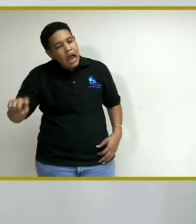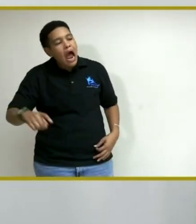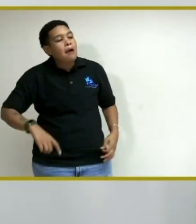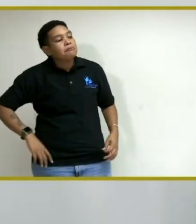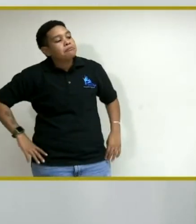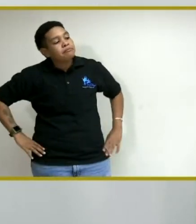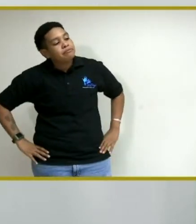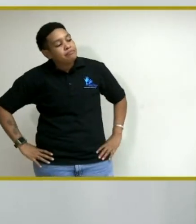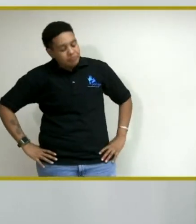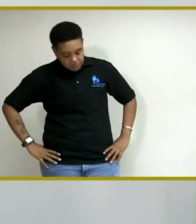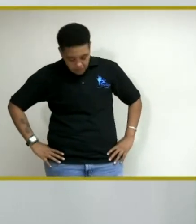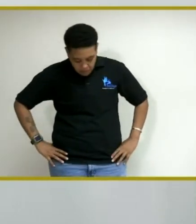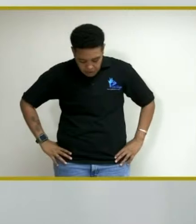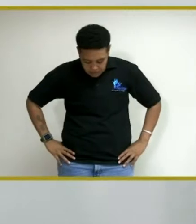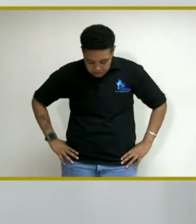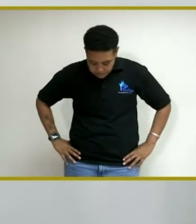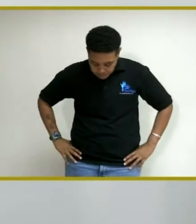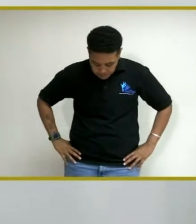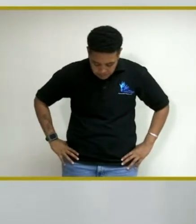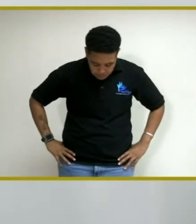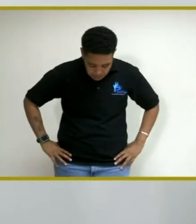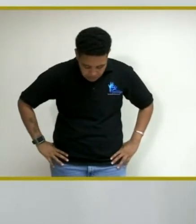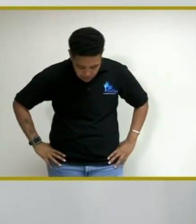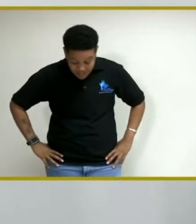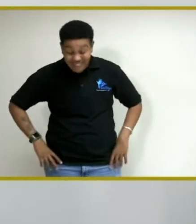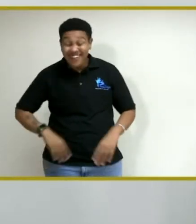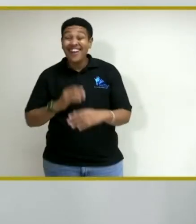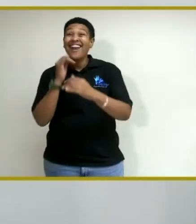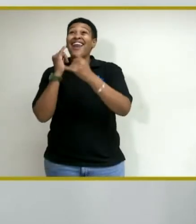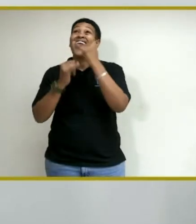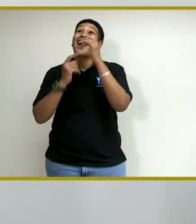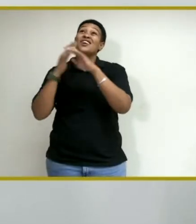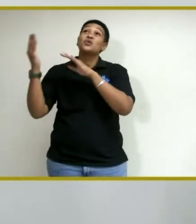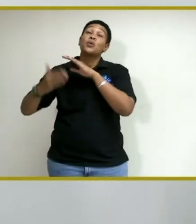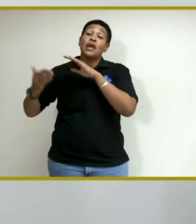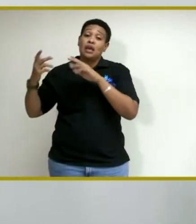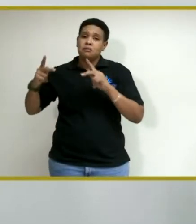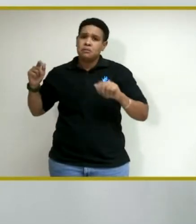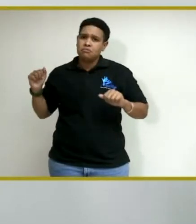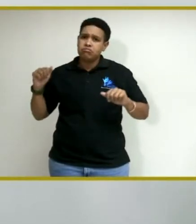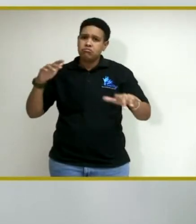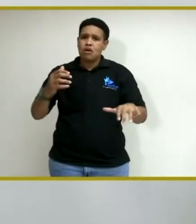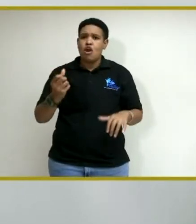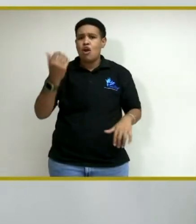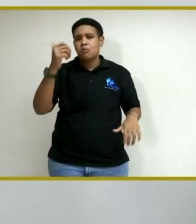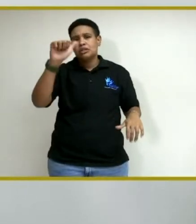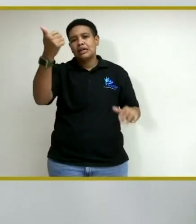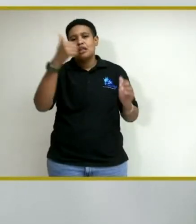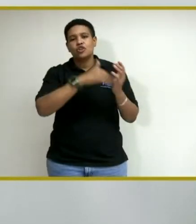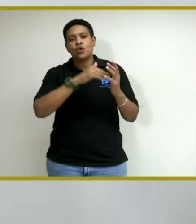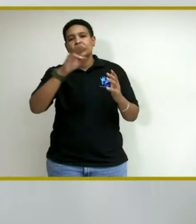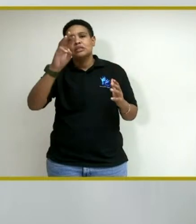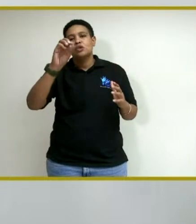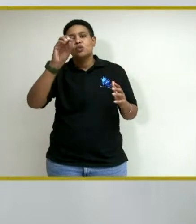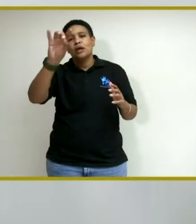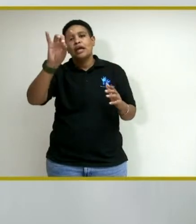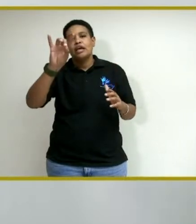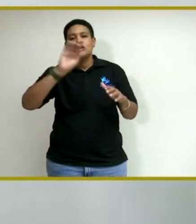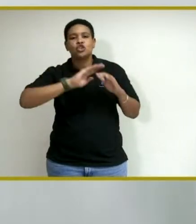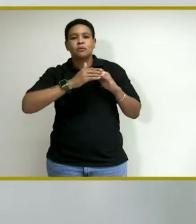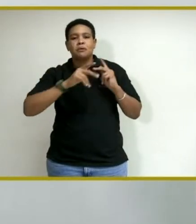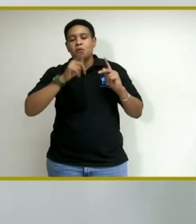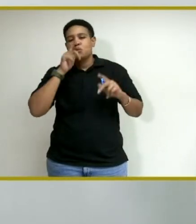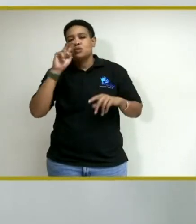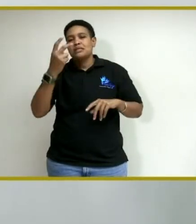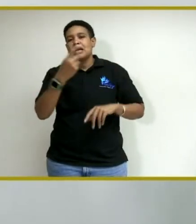The Blitz operation last weekend, we were able to do 10,608 Jamaicans who are given second doses.